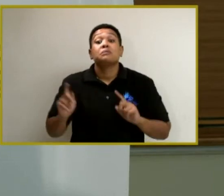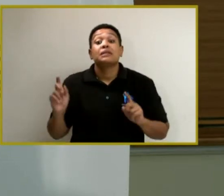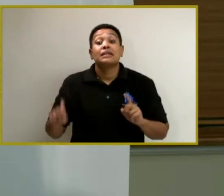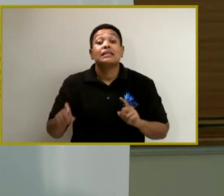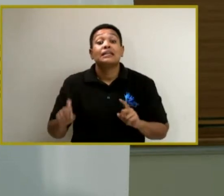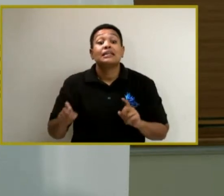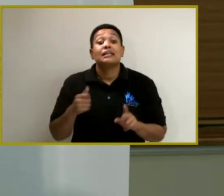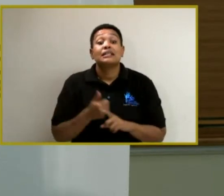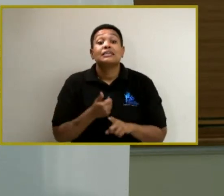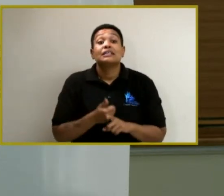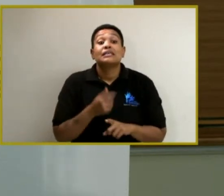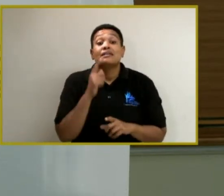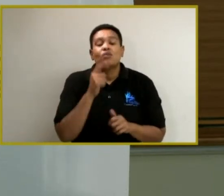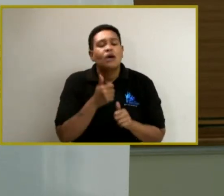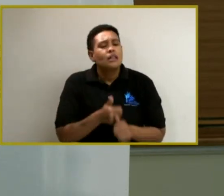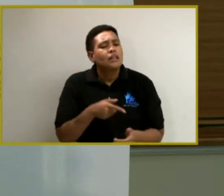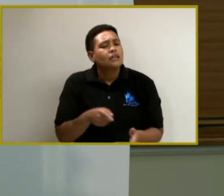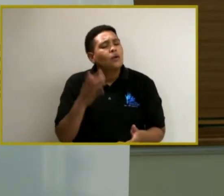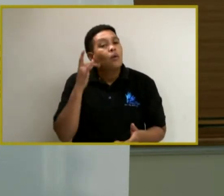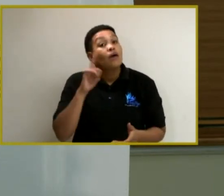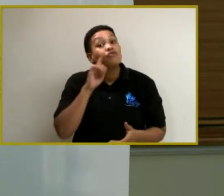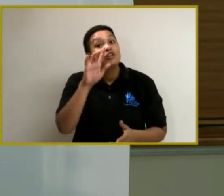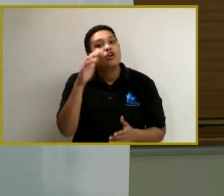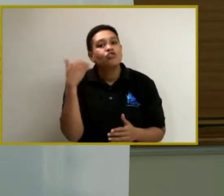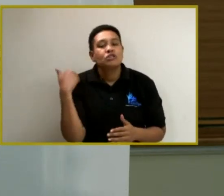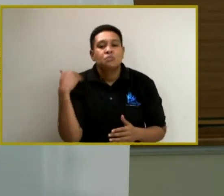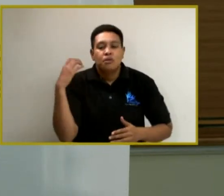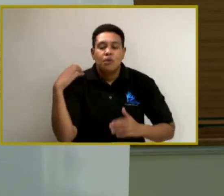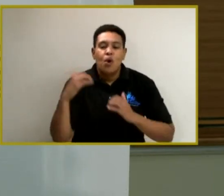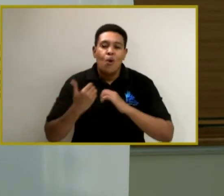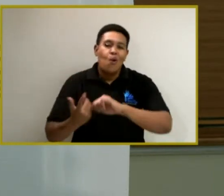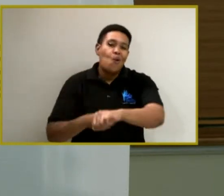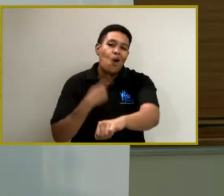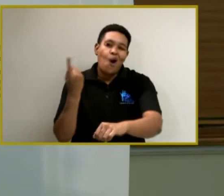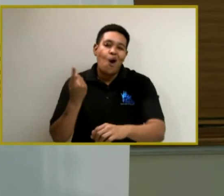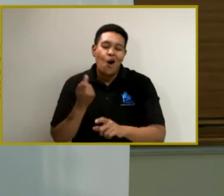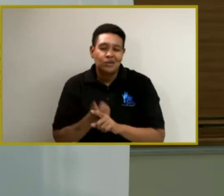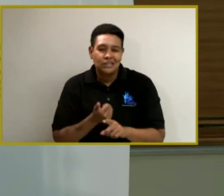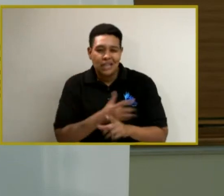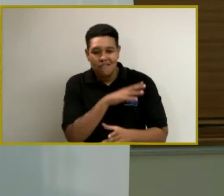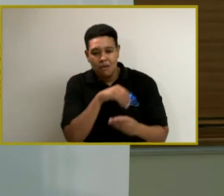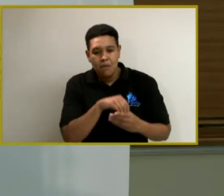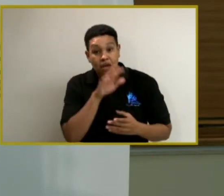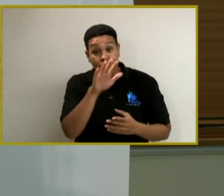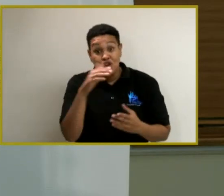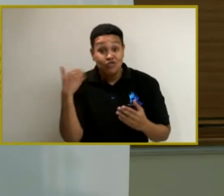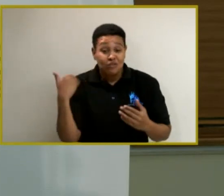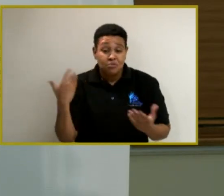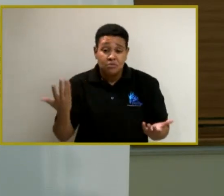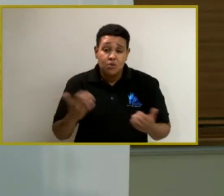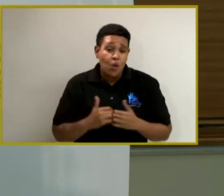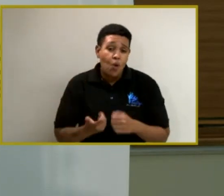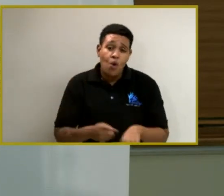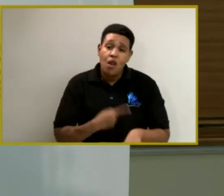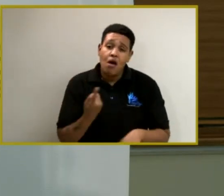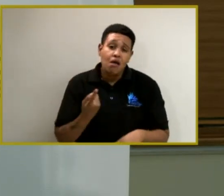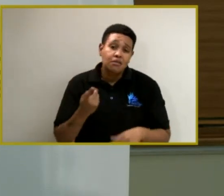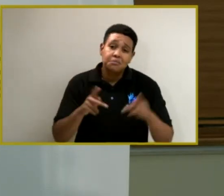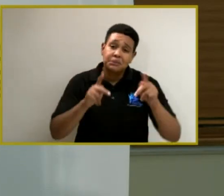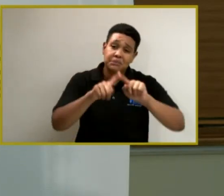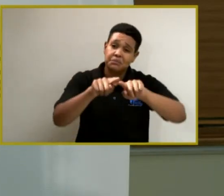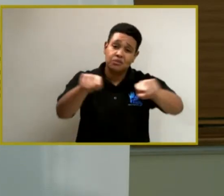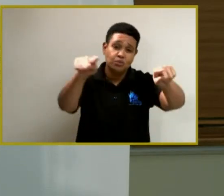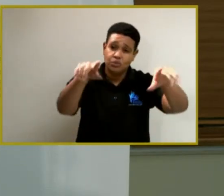because it really is in your hands how long part of it is in your hands, in the hands of the